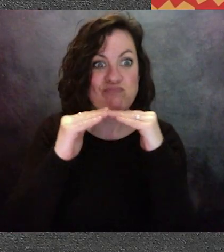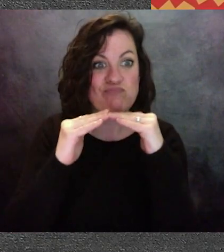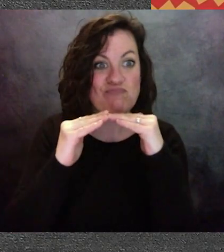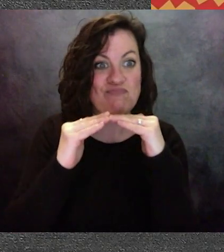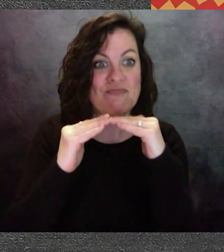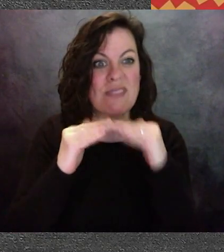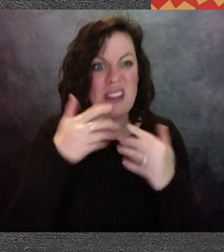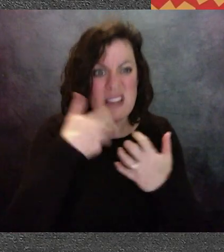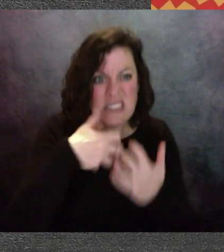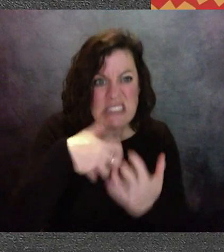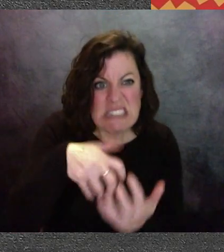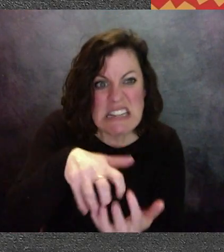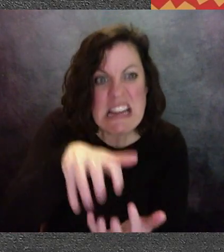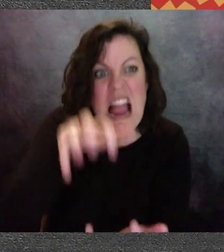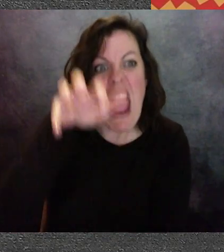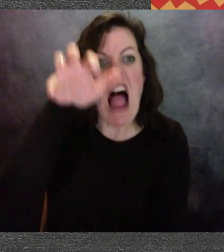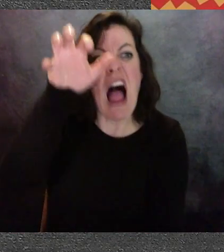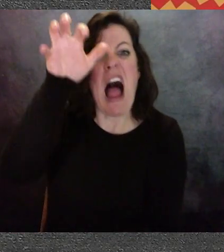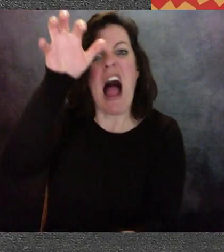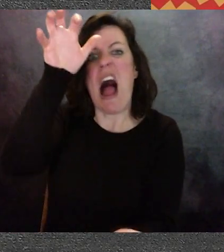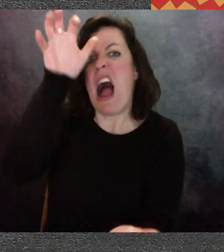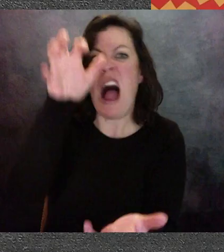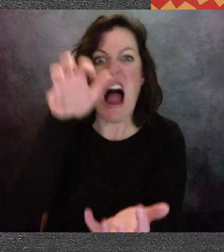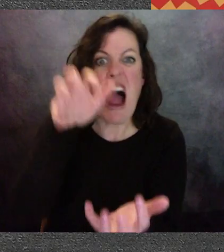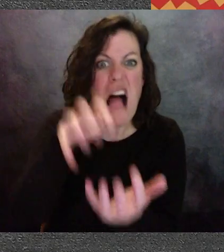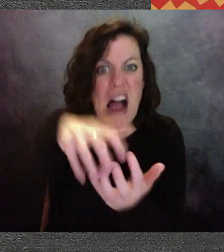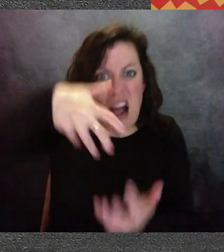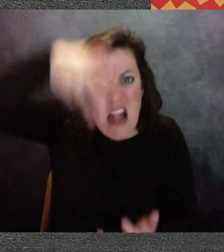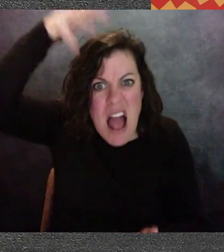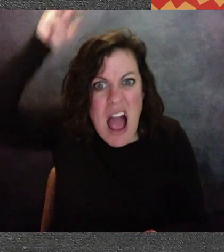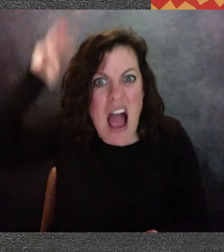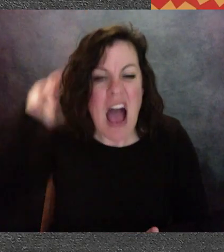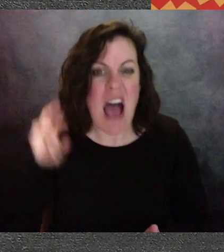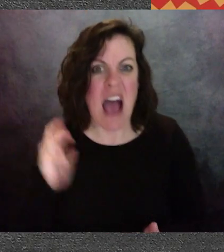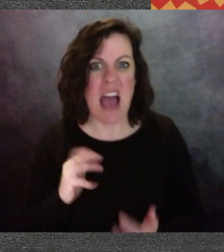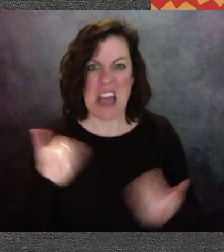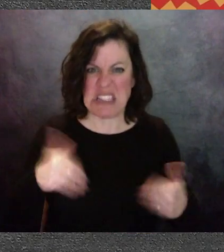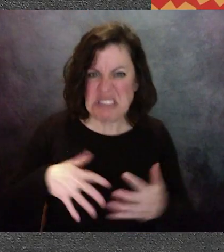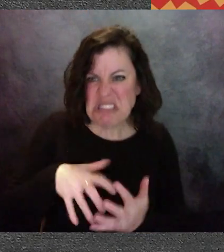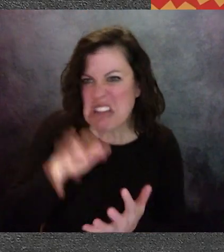The lions start their roaring. They aren't very tame.